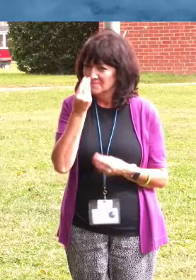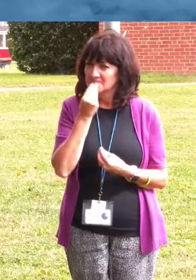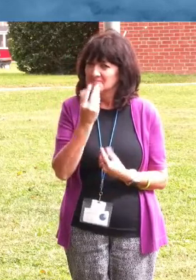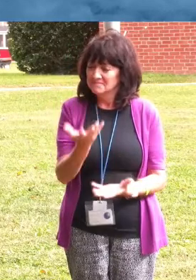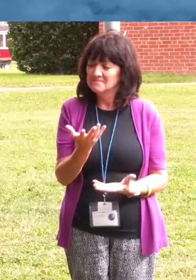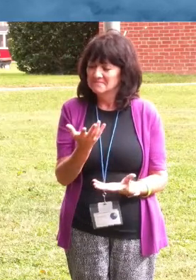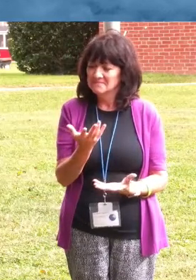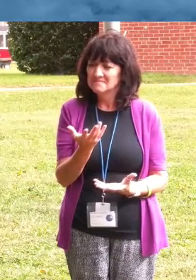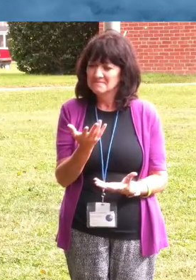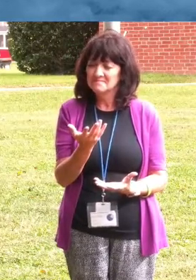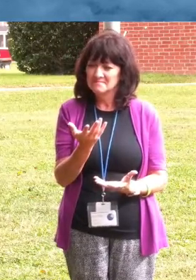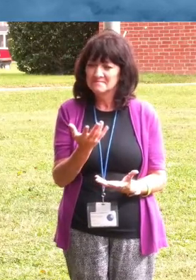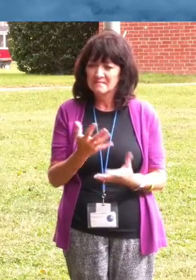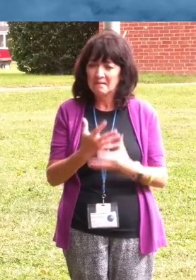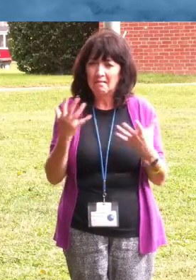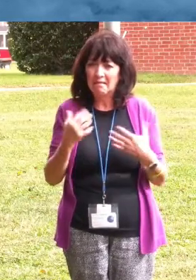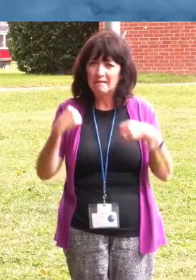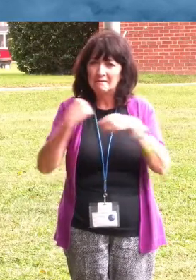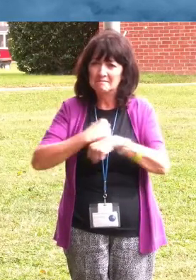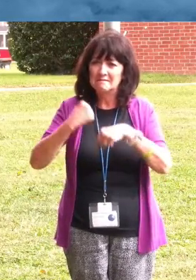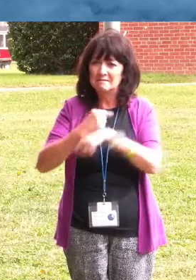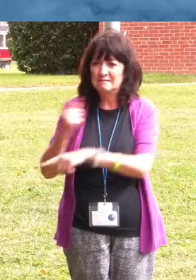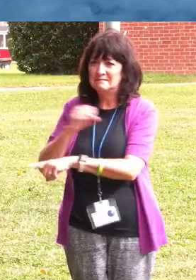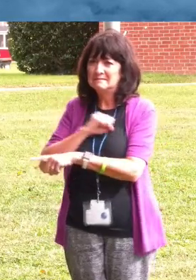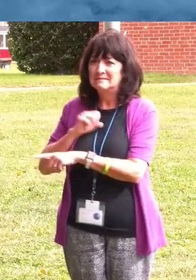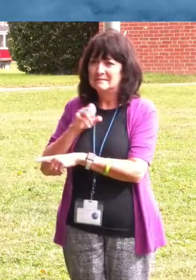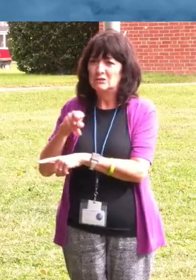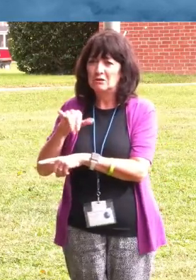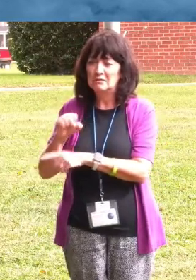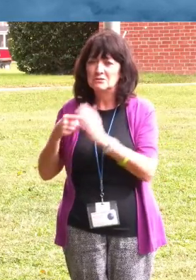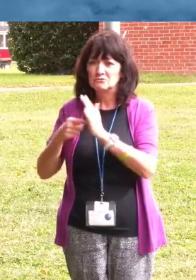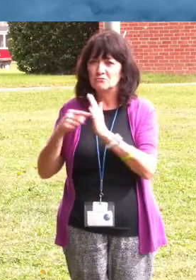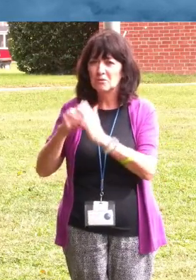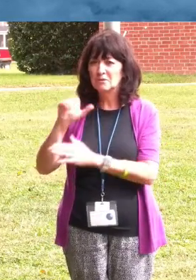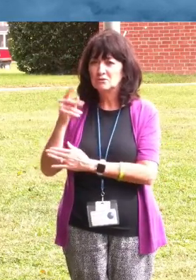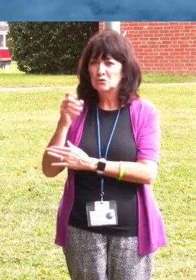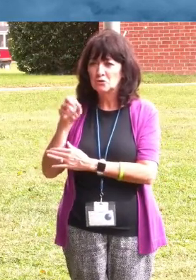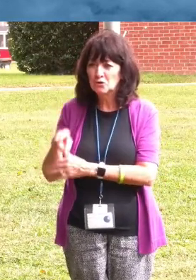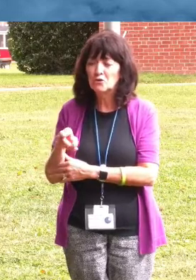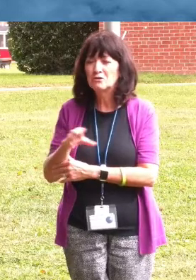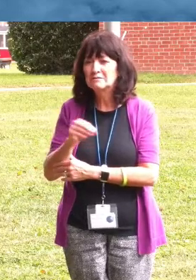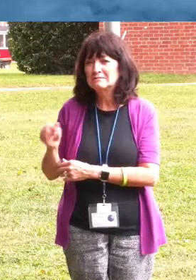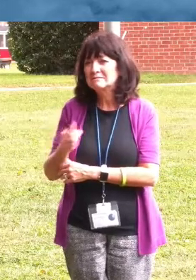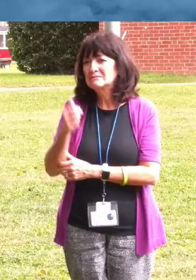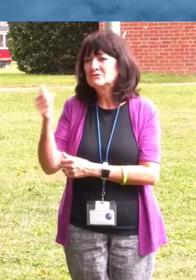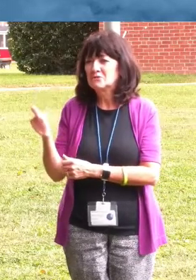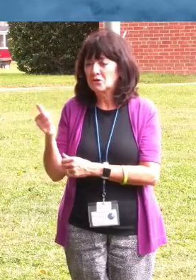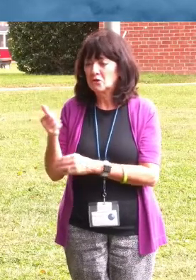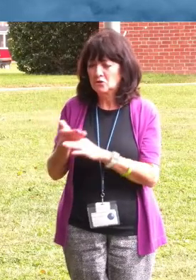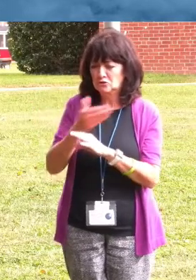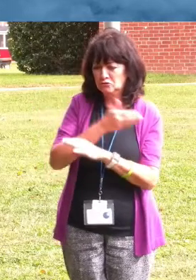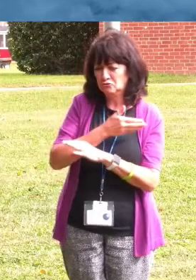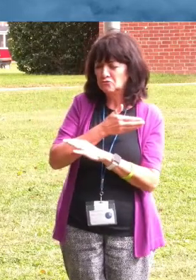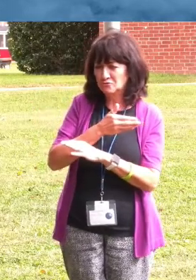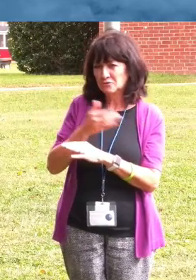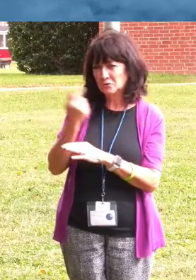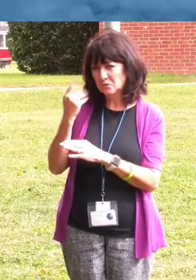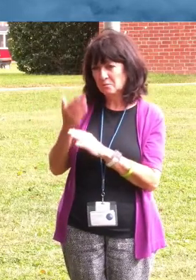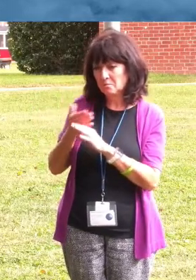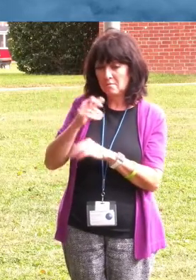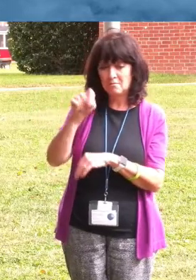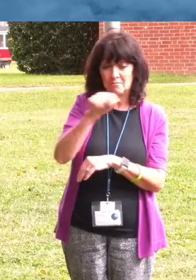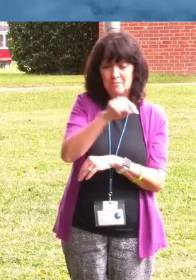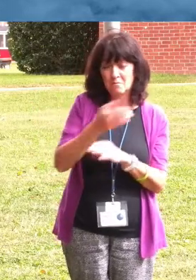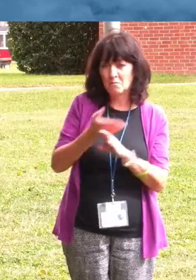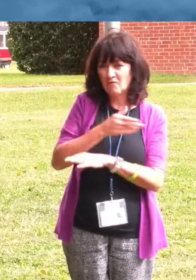hard lobbying of Senator Ennis and Representative Carson and others, Senator Jim Vaughn before him, that we are